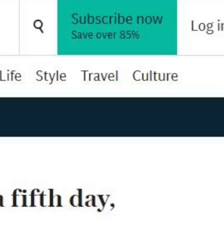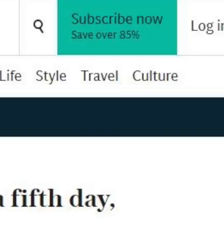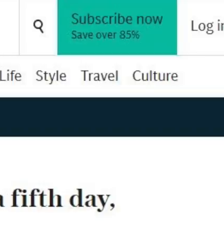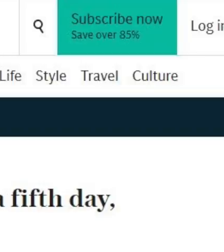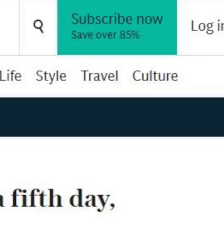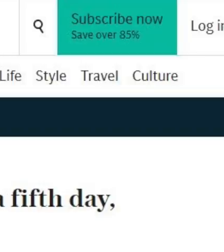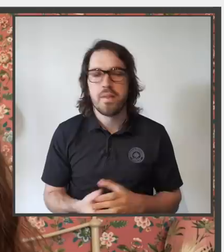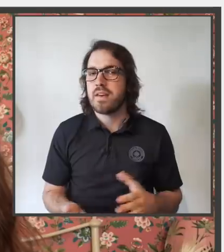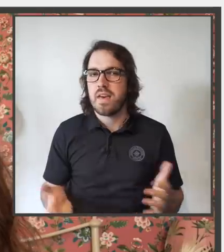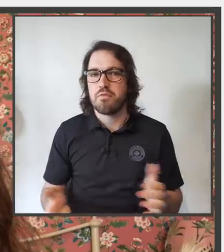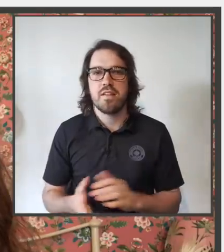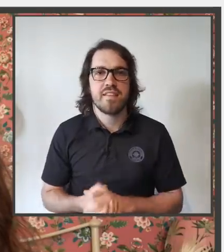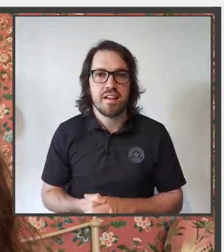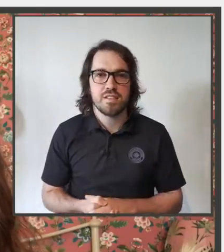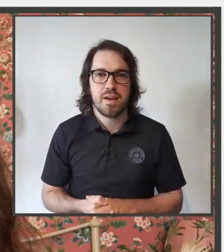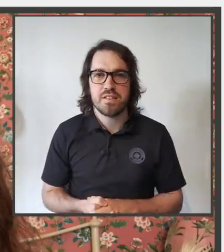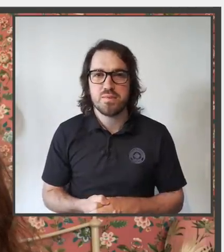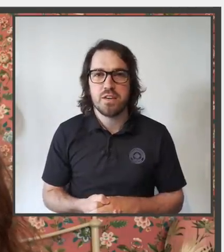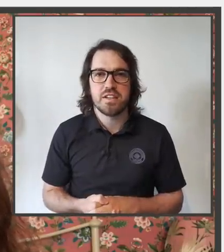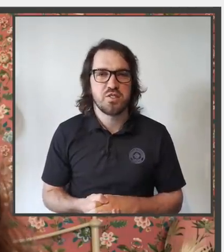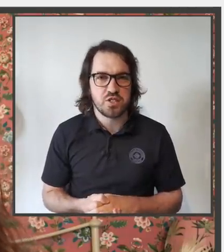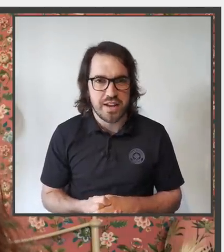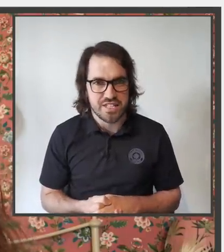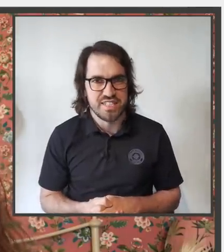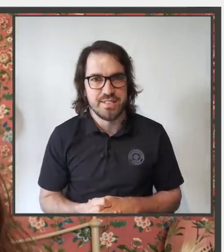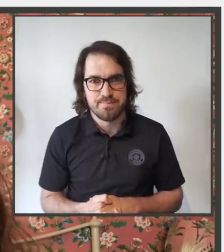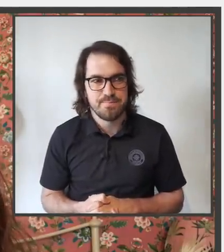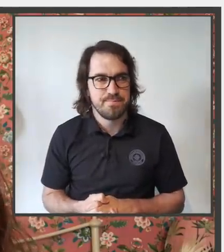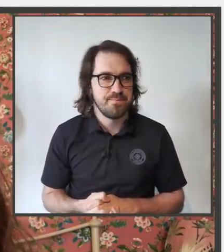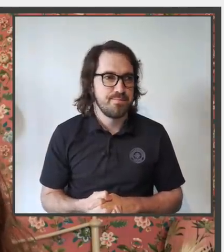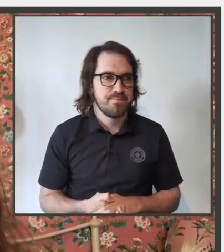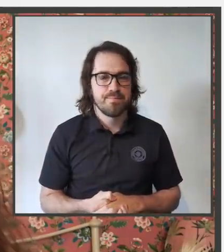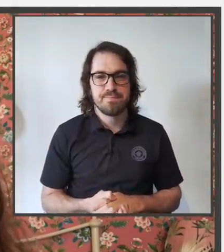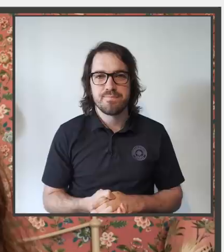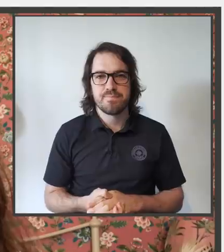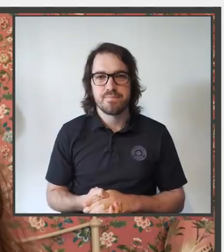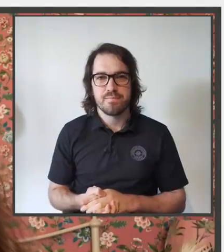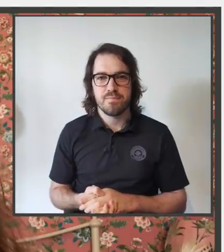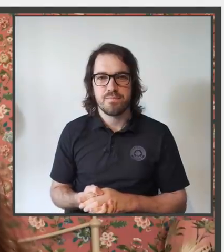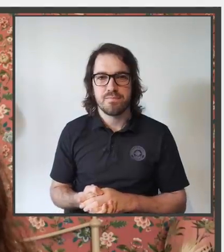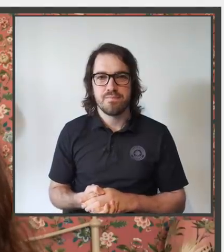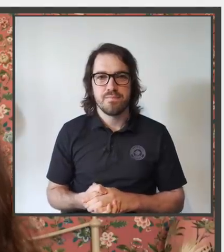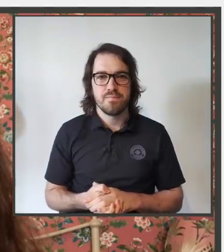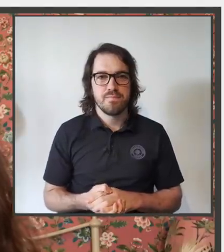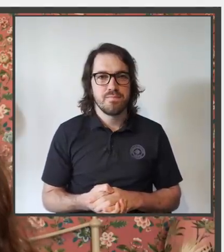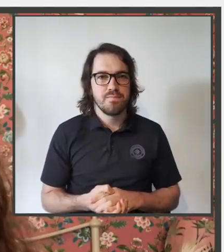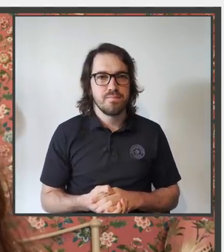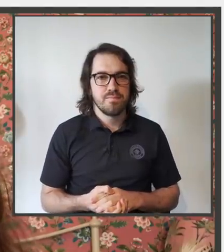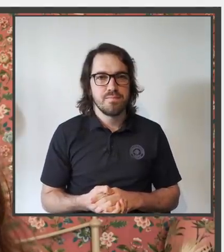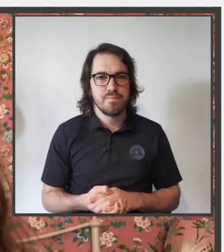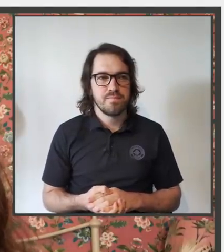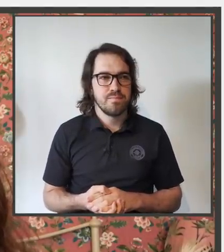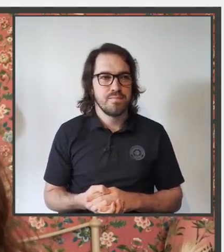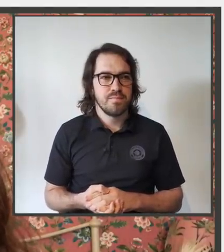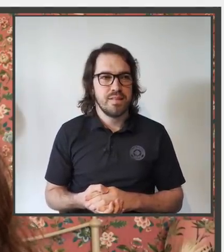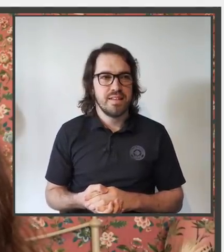longer than normal. Catherine, tell us about this word, stretches. Yes, this one is also a verb in the third person. The